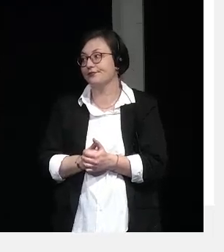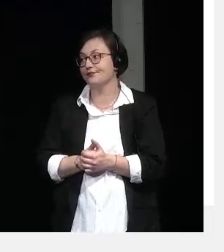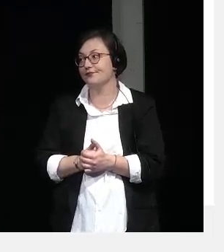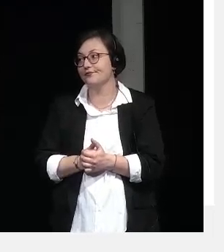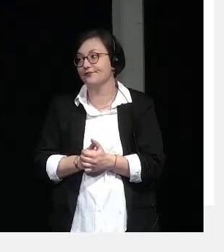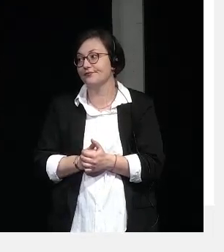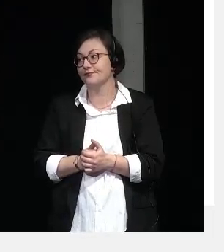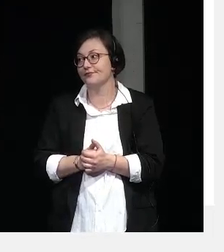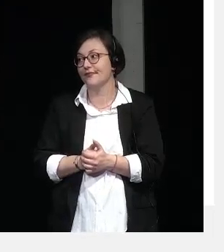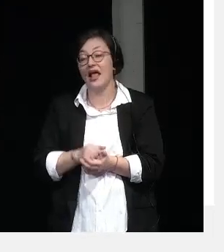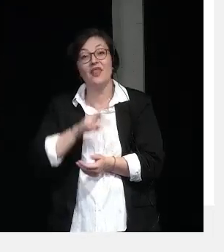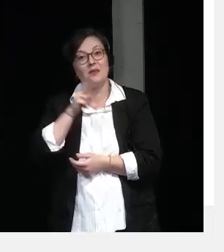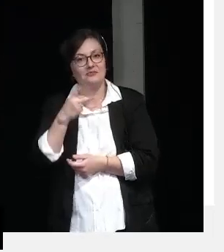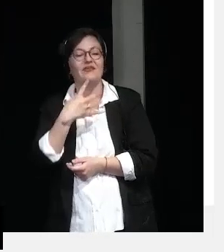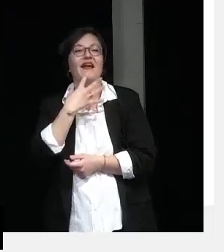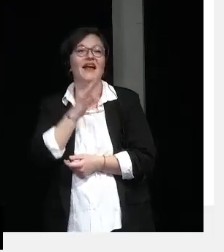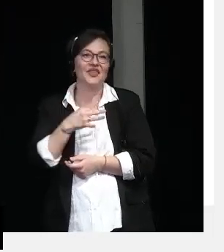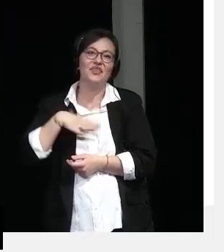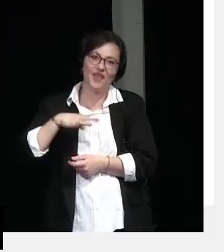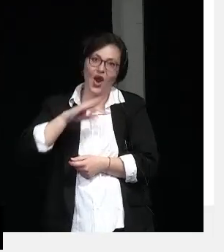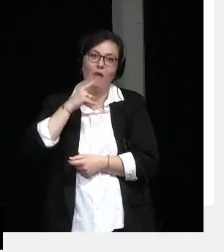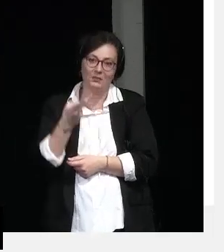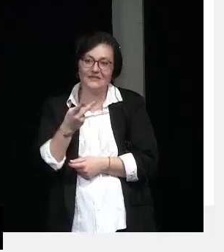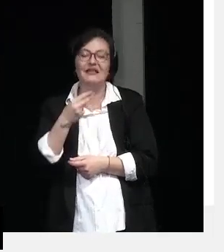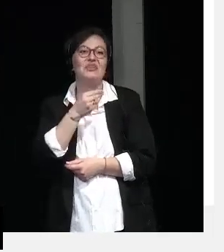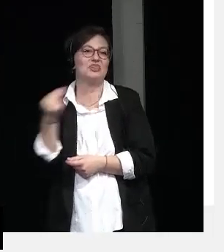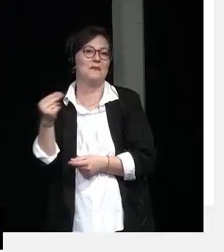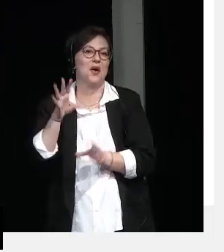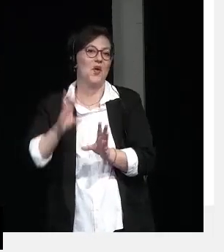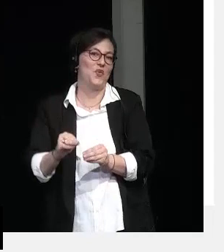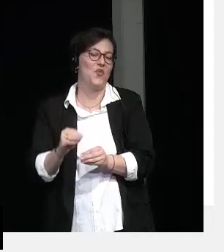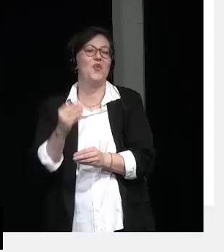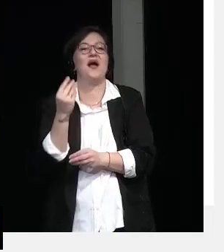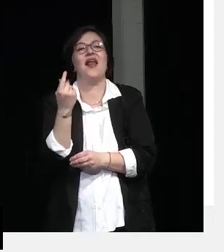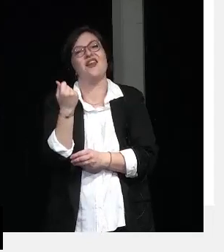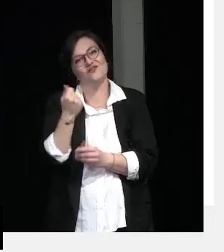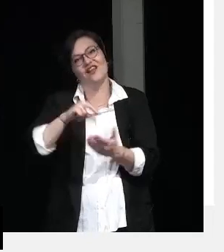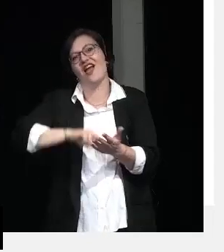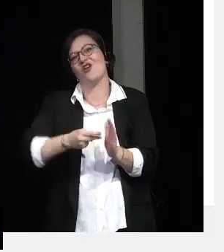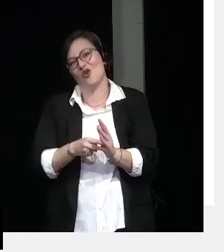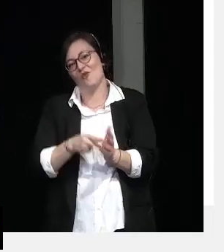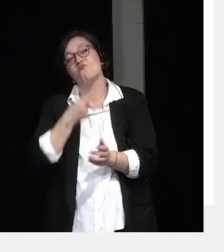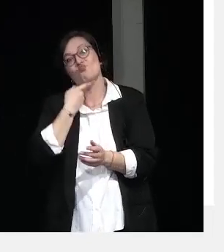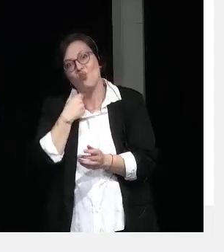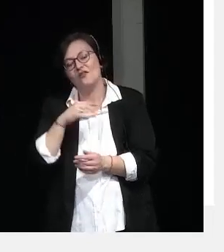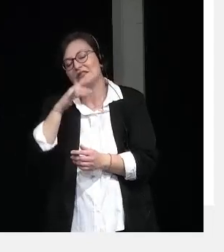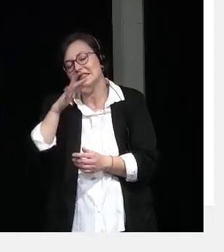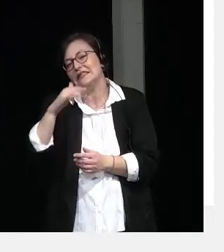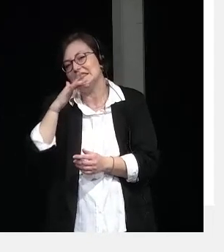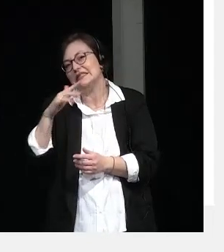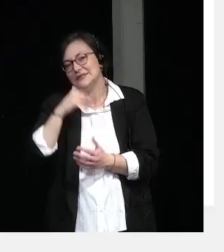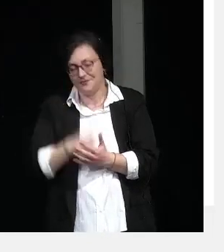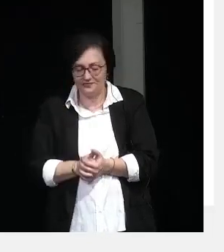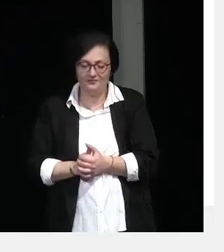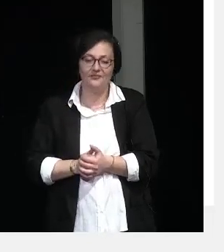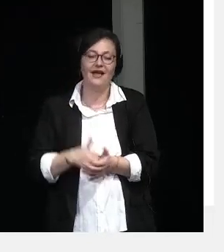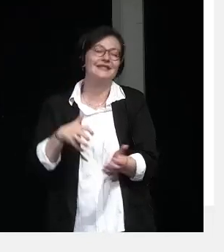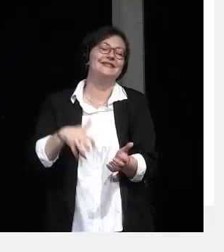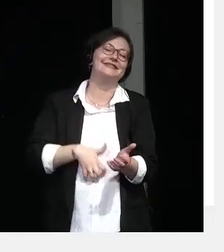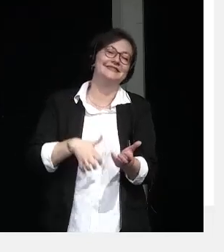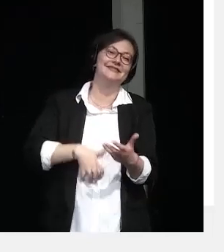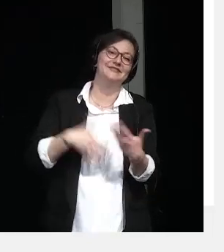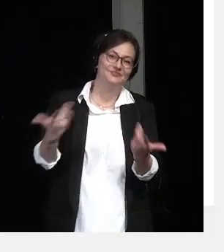Or the lack of it. Well, I always joke that I'm a spender because I'm a curator. But I think